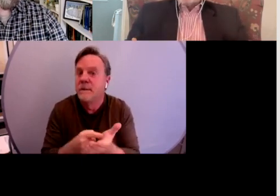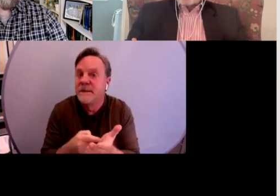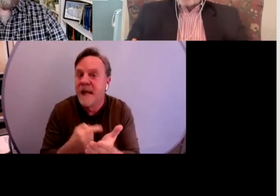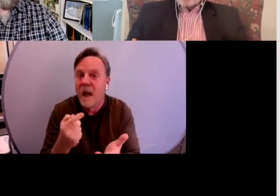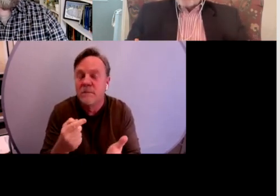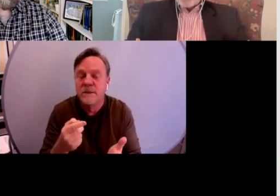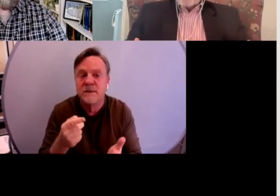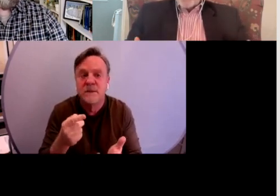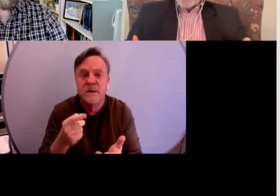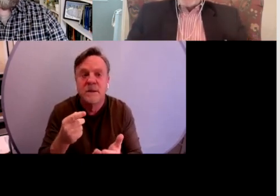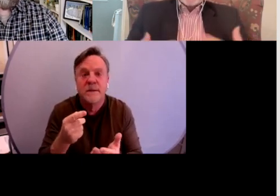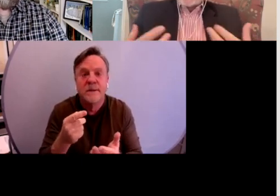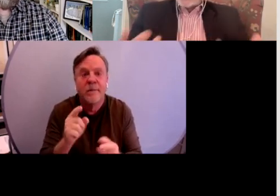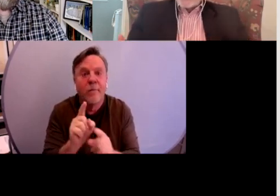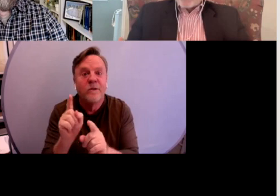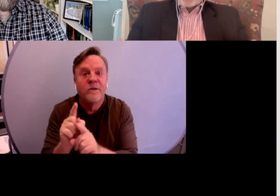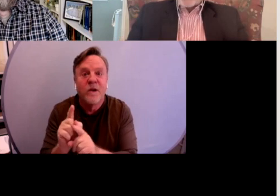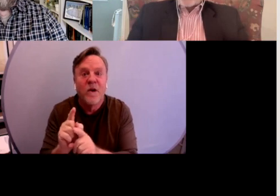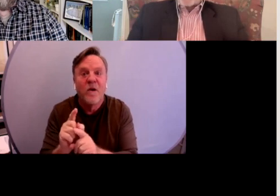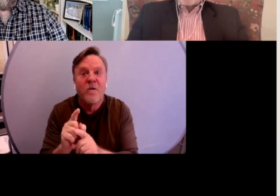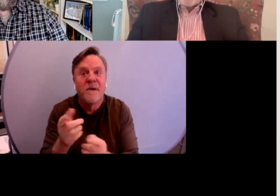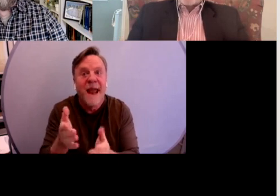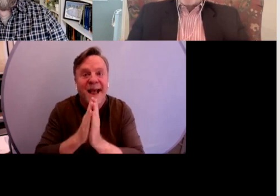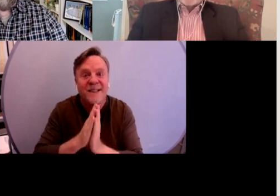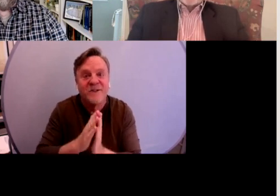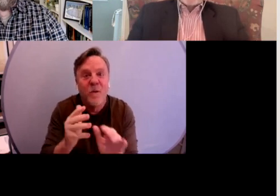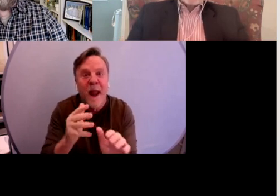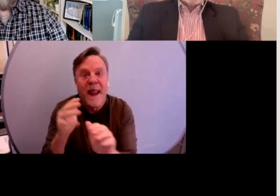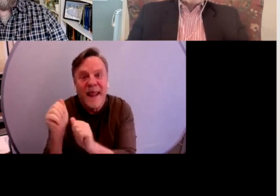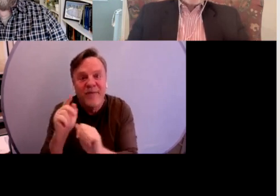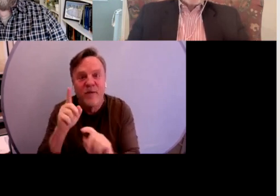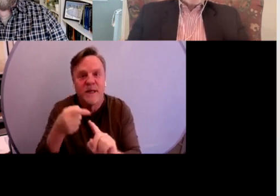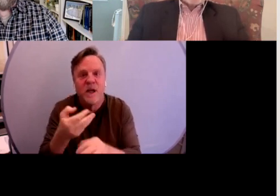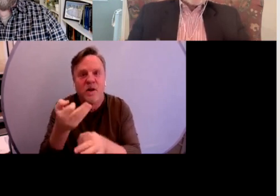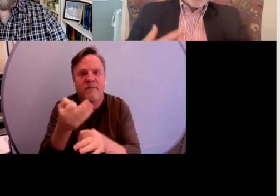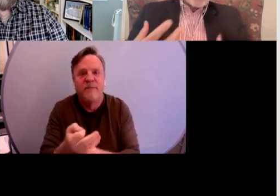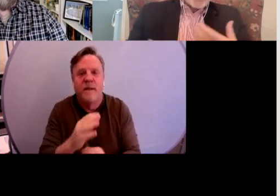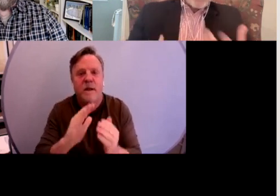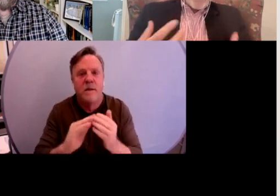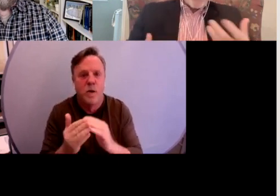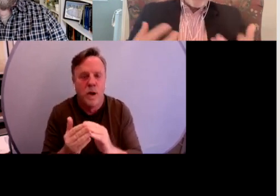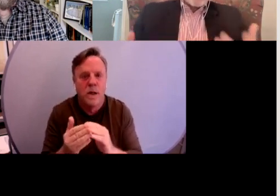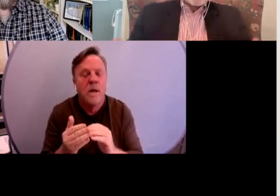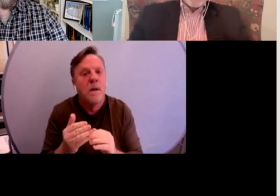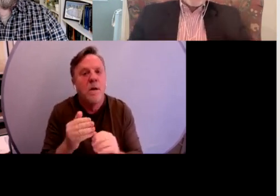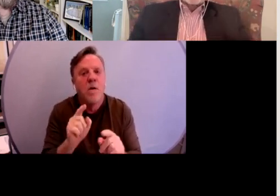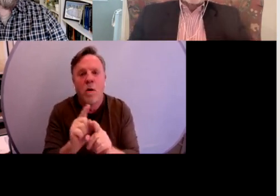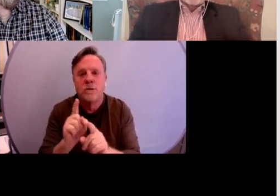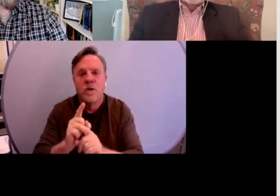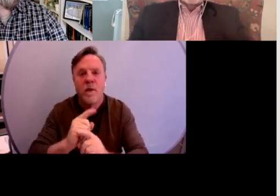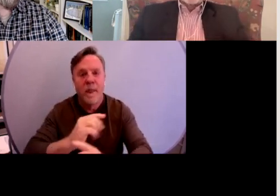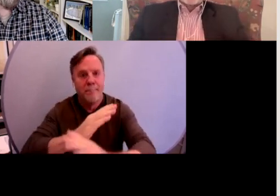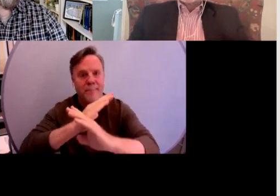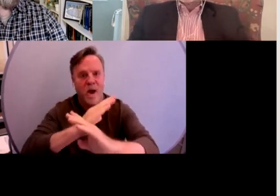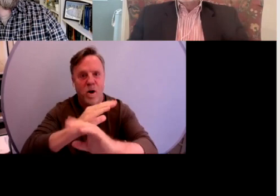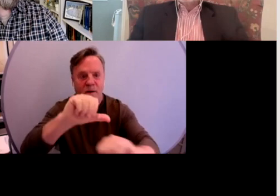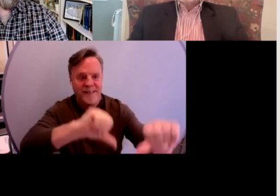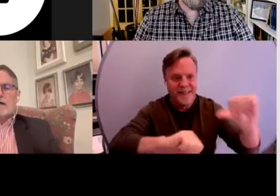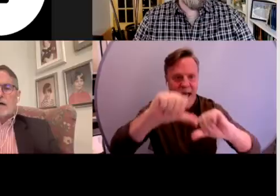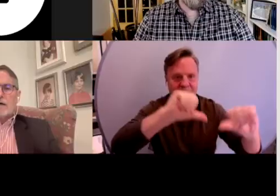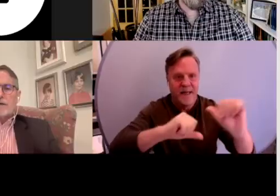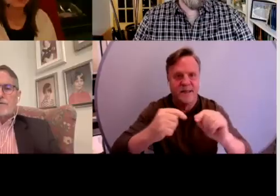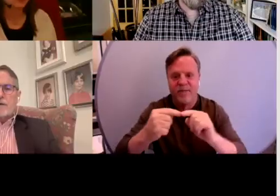even being asked to leave a particular faith community. There's also the barrier of science versus